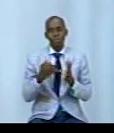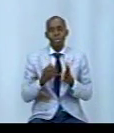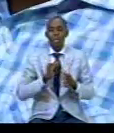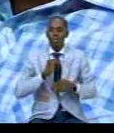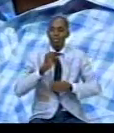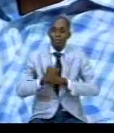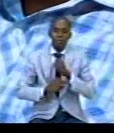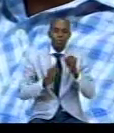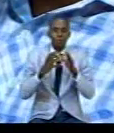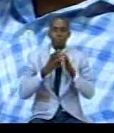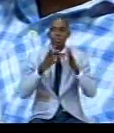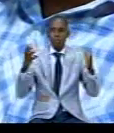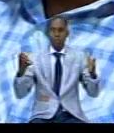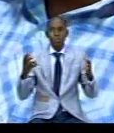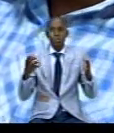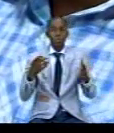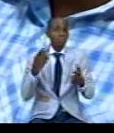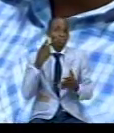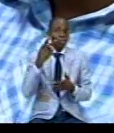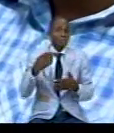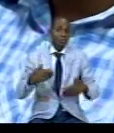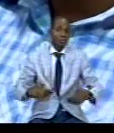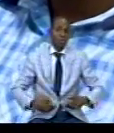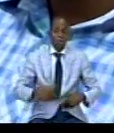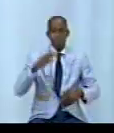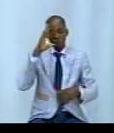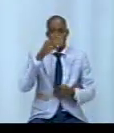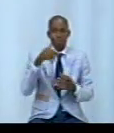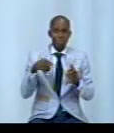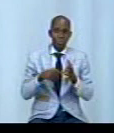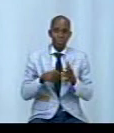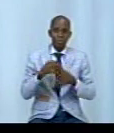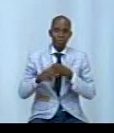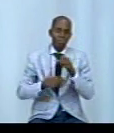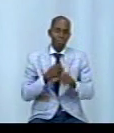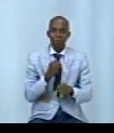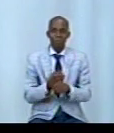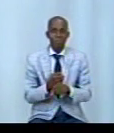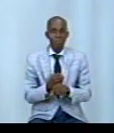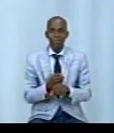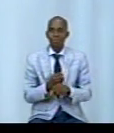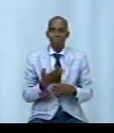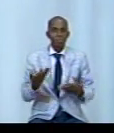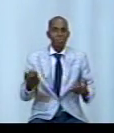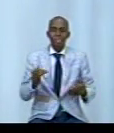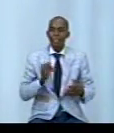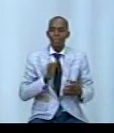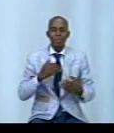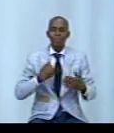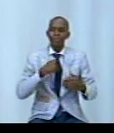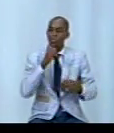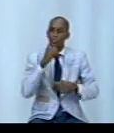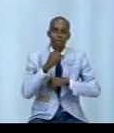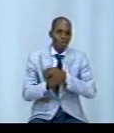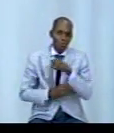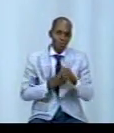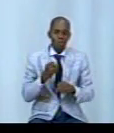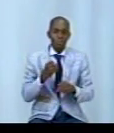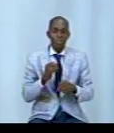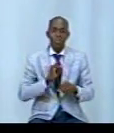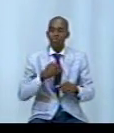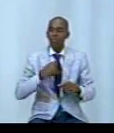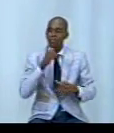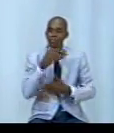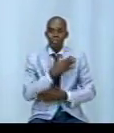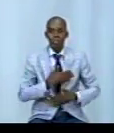a boy of this stage. I don't enjoy him, rather suffer. I suffer on him. I